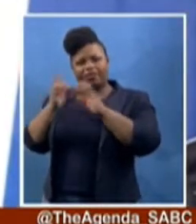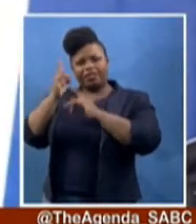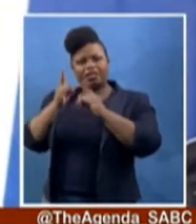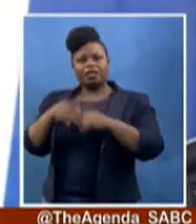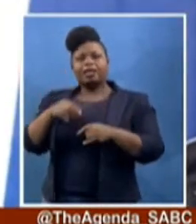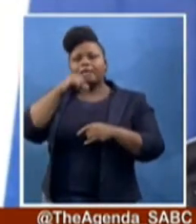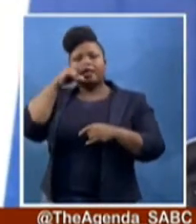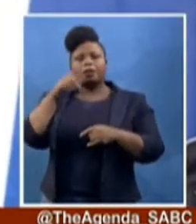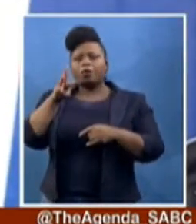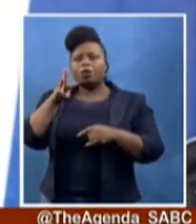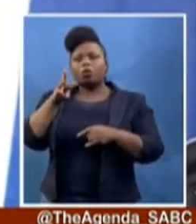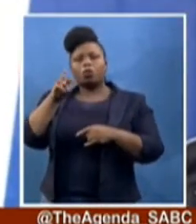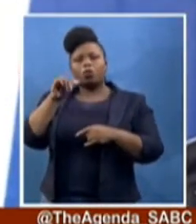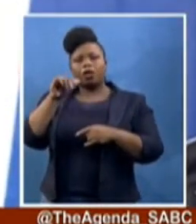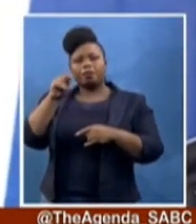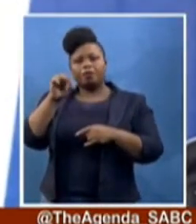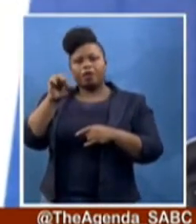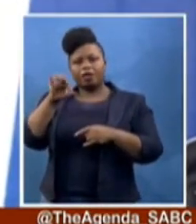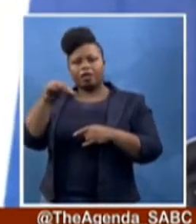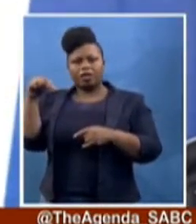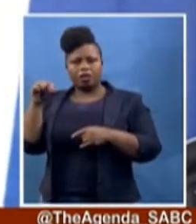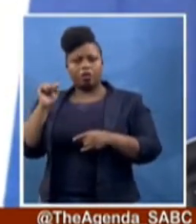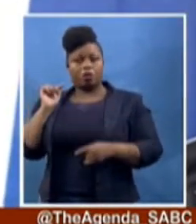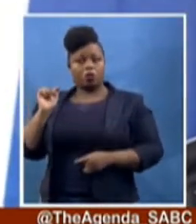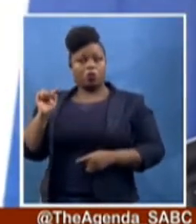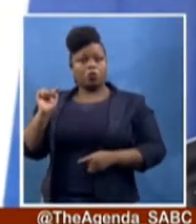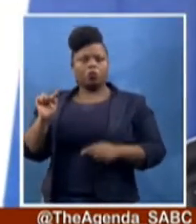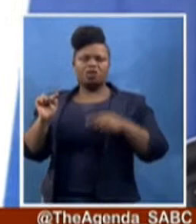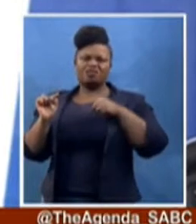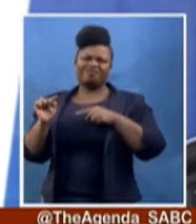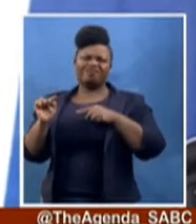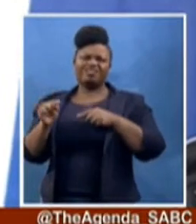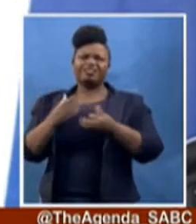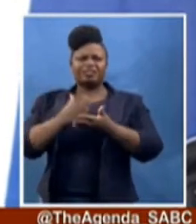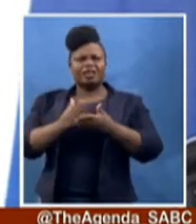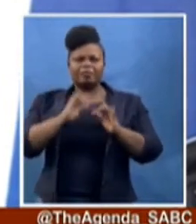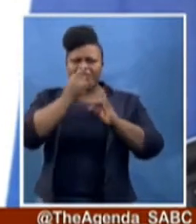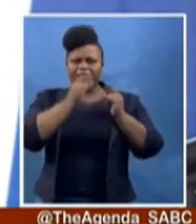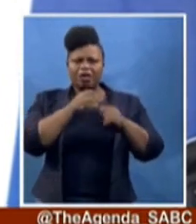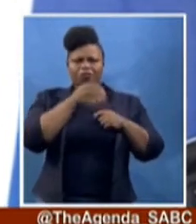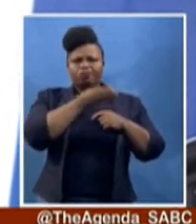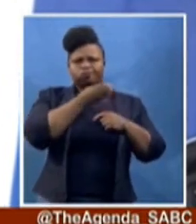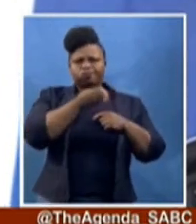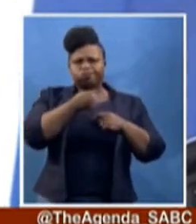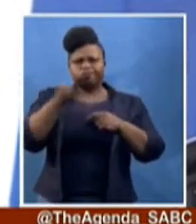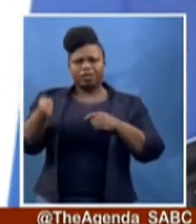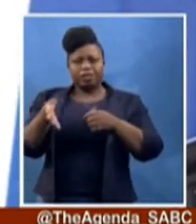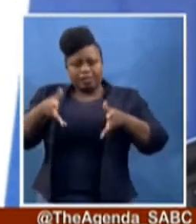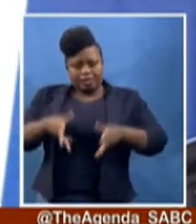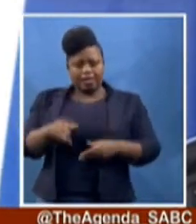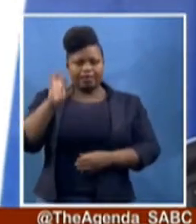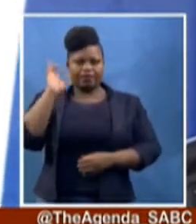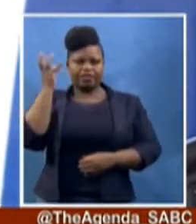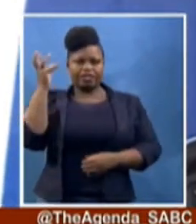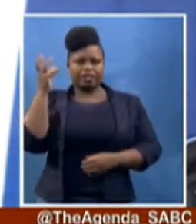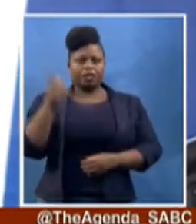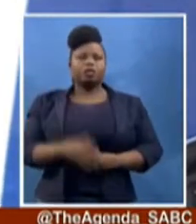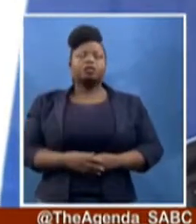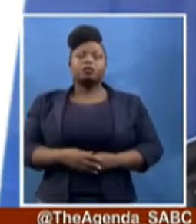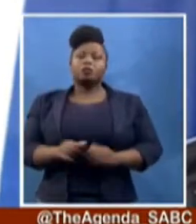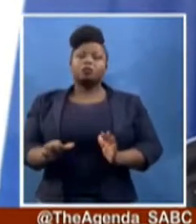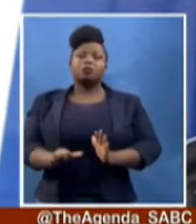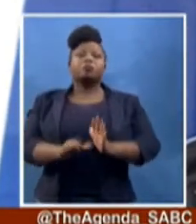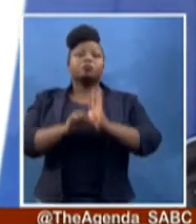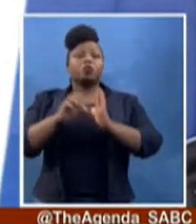Wynberg is one of the many small towns in the Free State that played an important role in the fight against